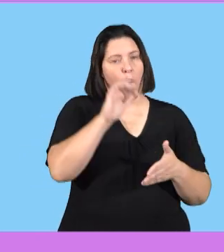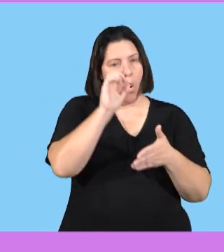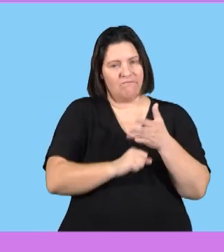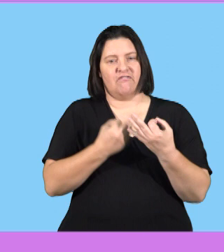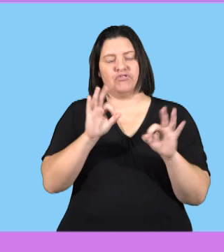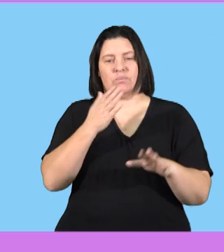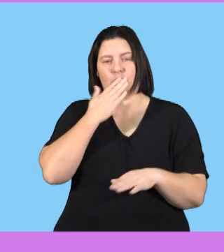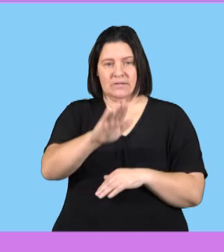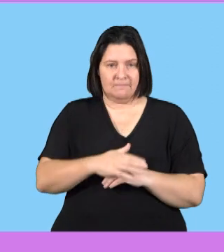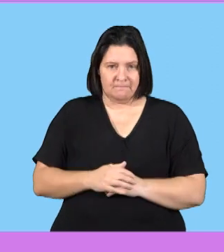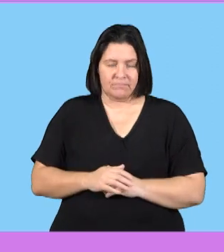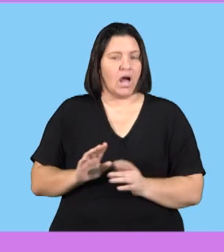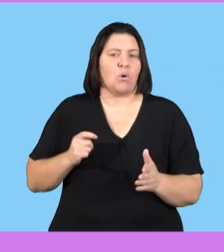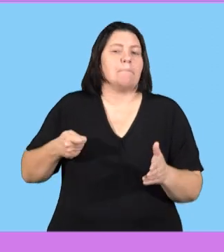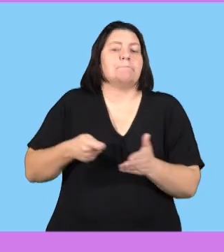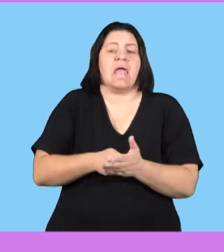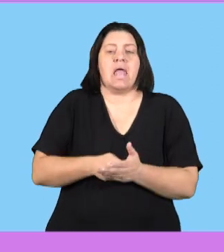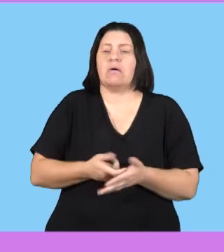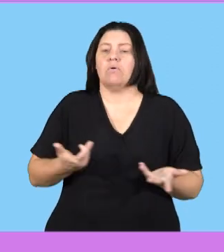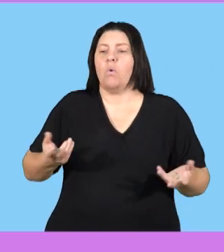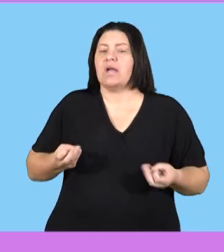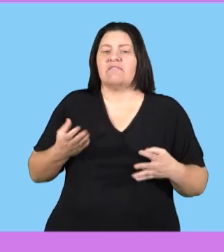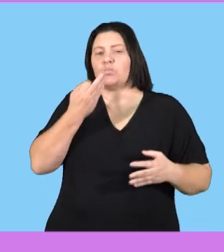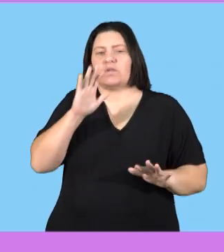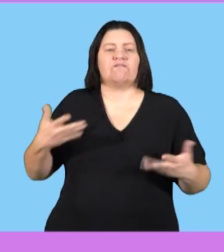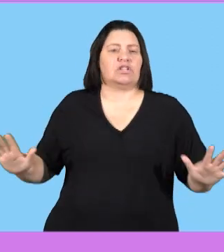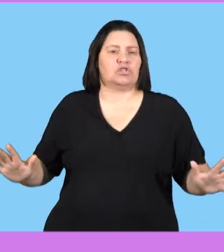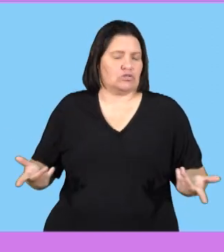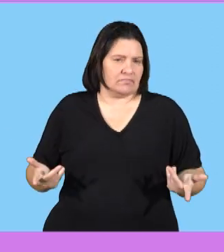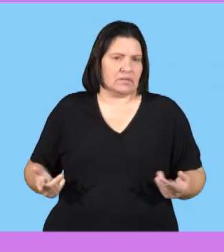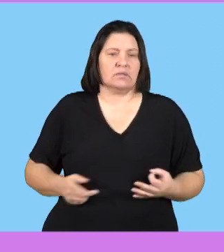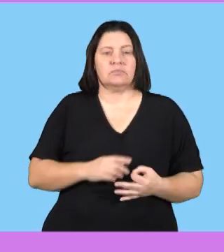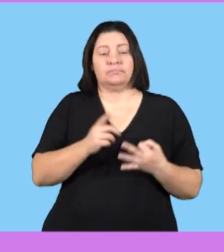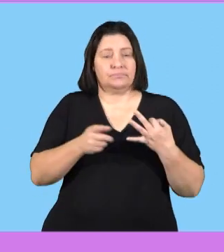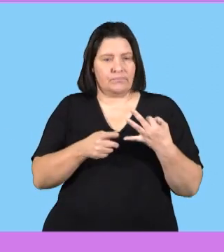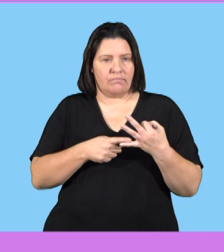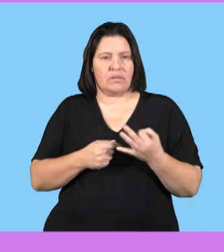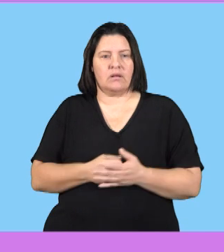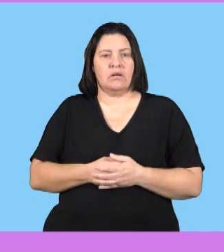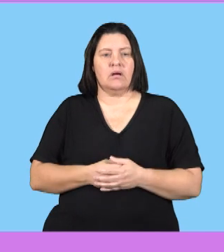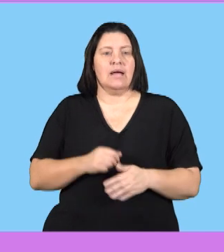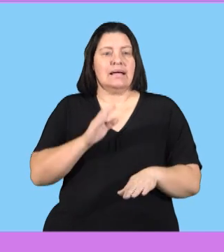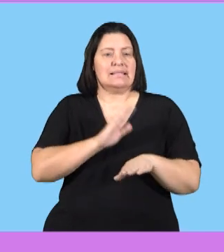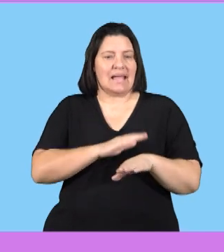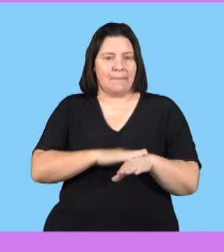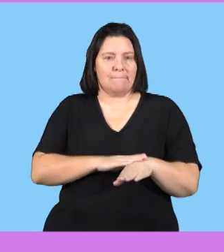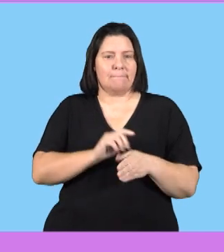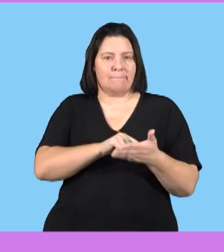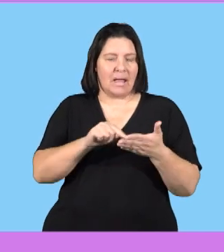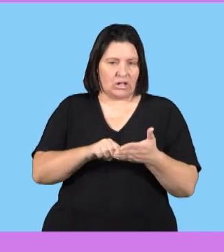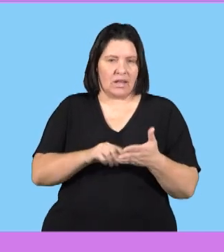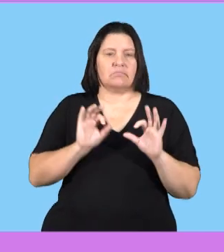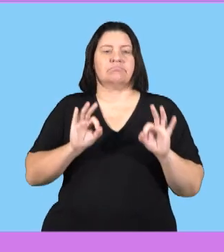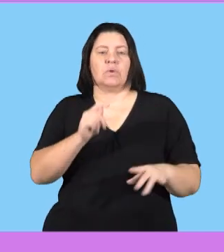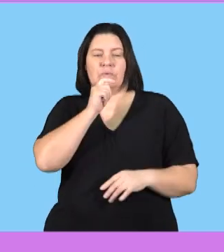to subtract the 3 minutes. Otherwise, you'll pay for something that is given to you in any case. Then, use the time button on your